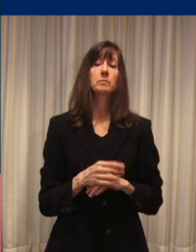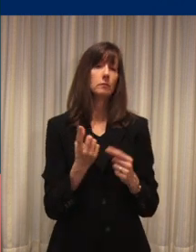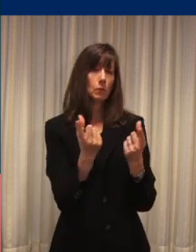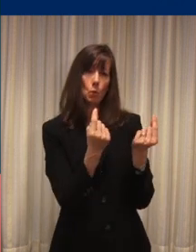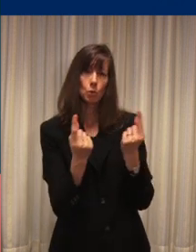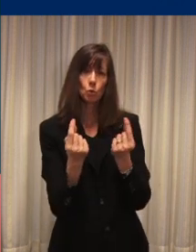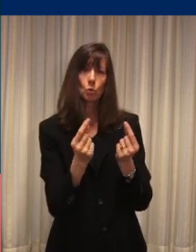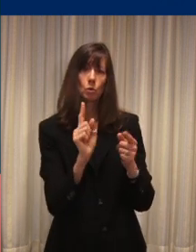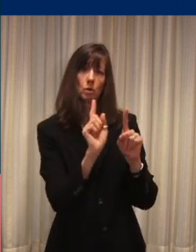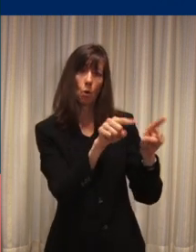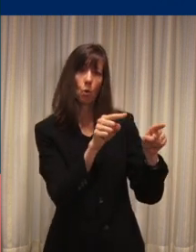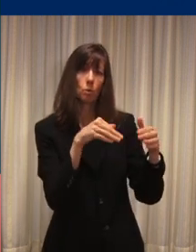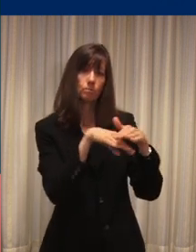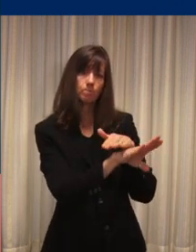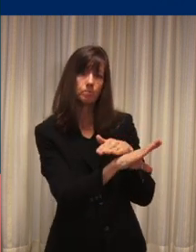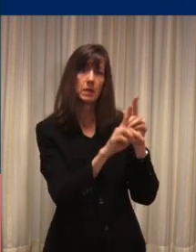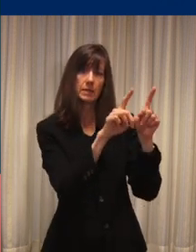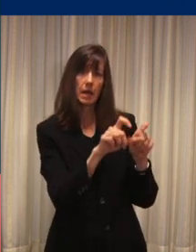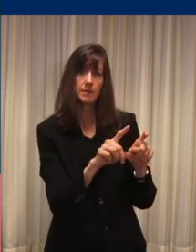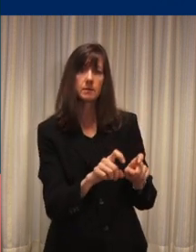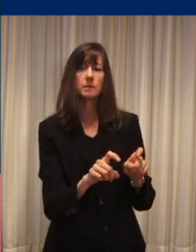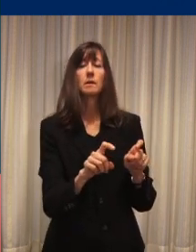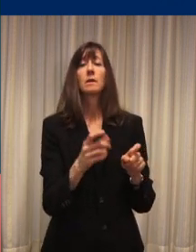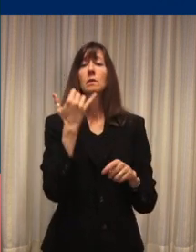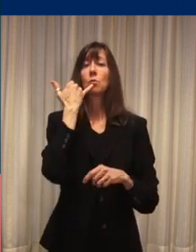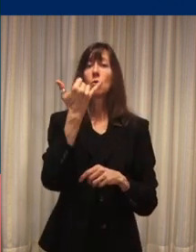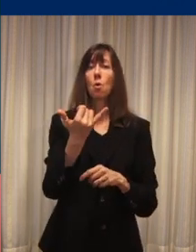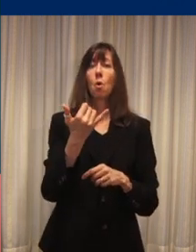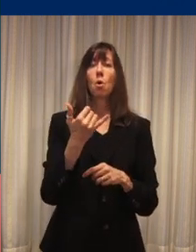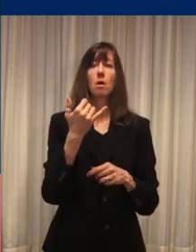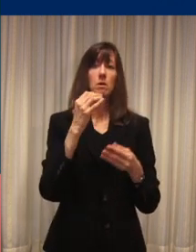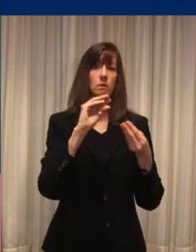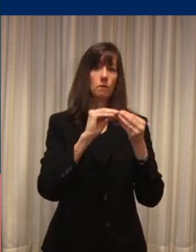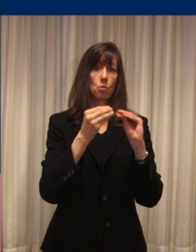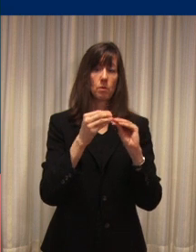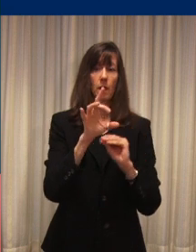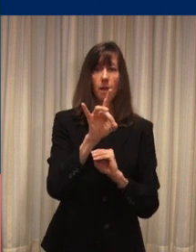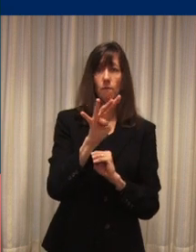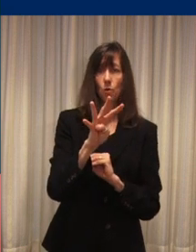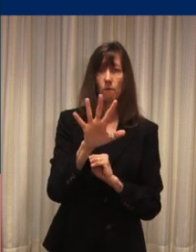that phone number that you see on the screen first. That number is